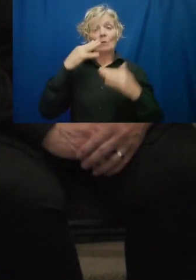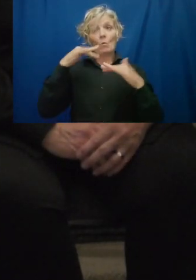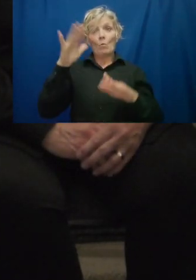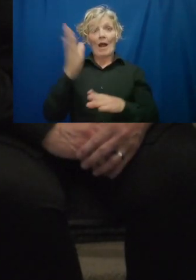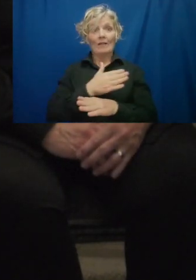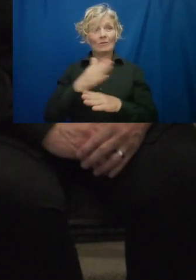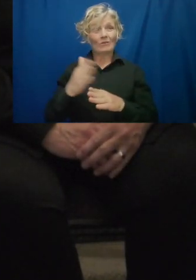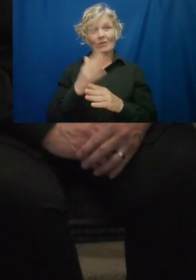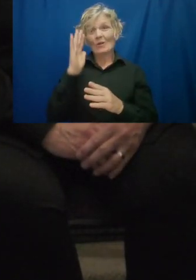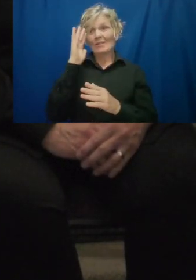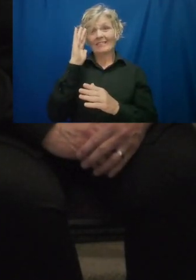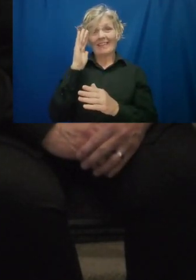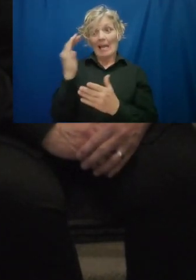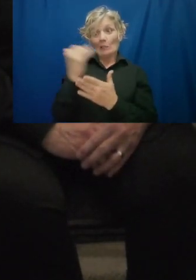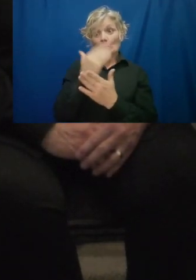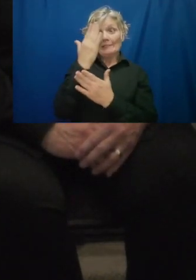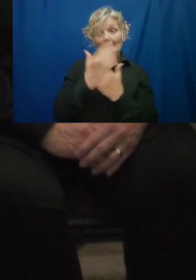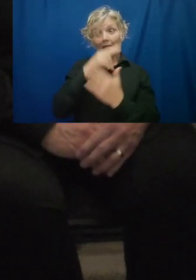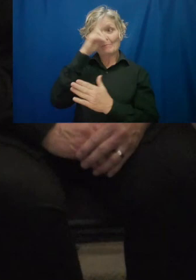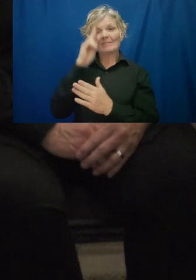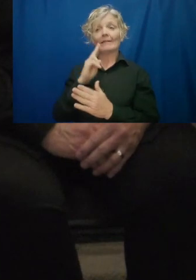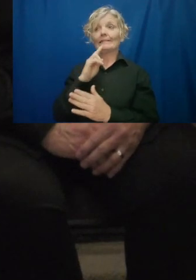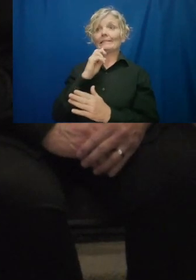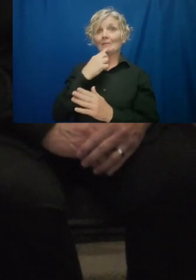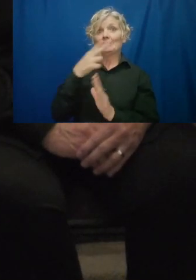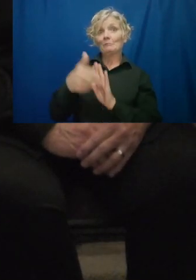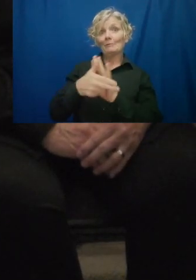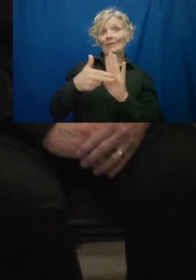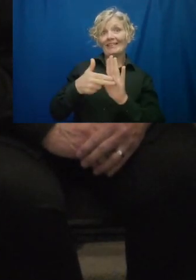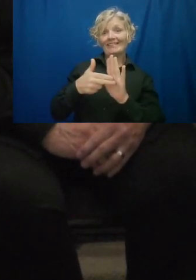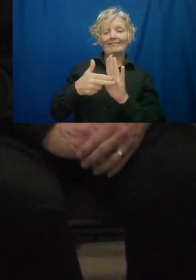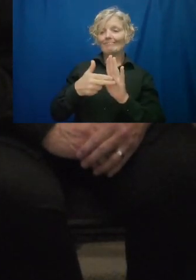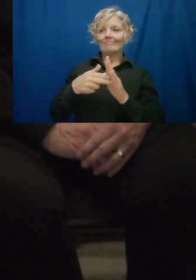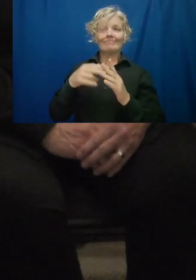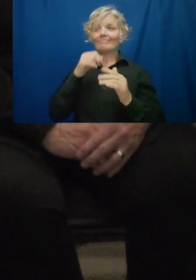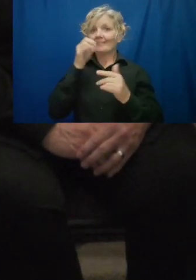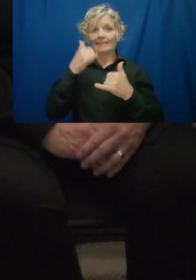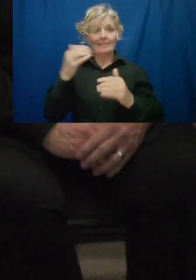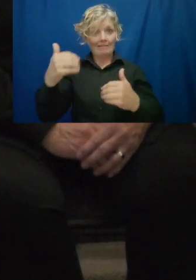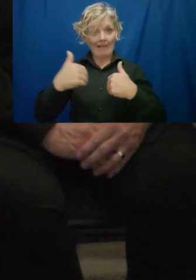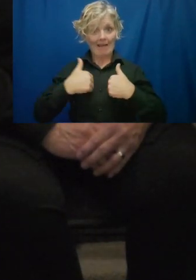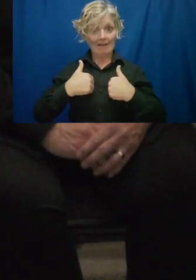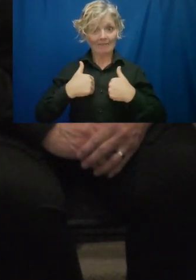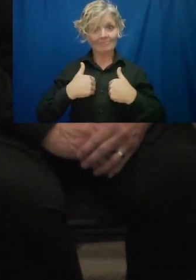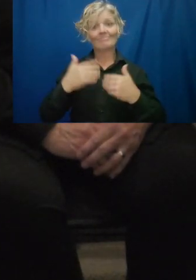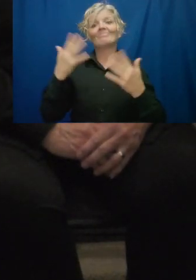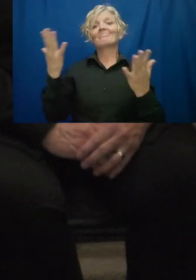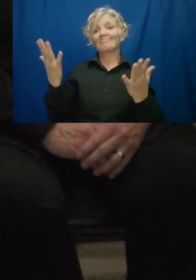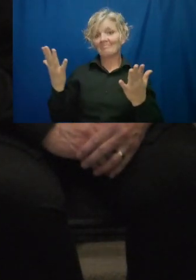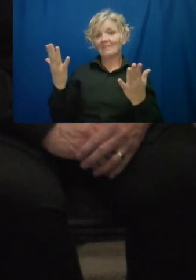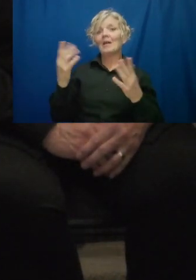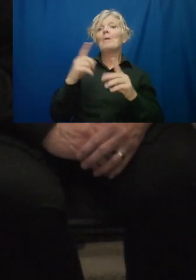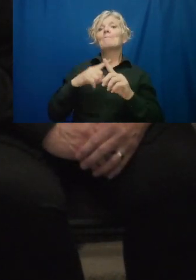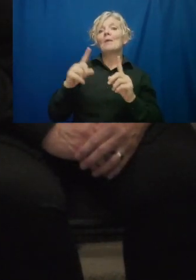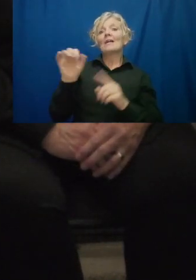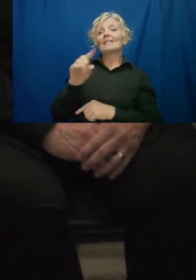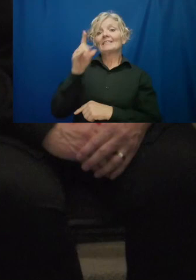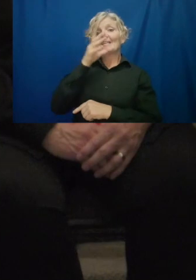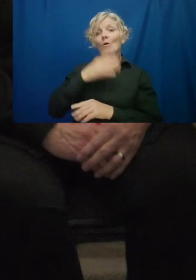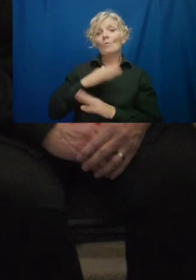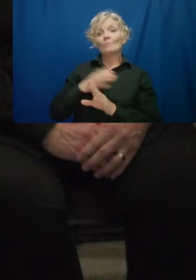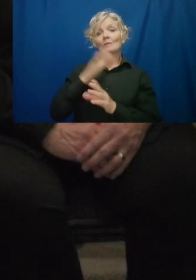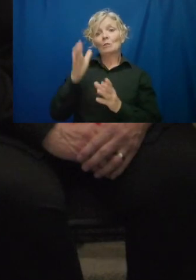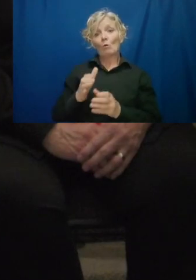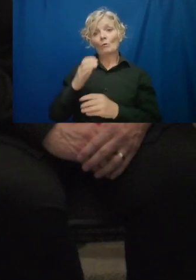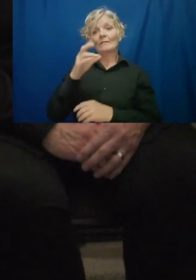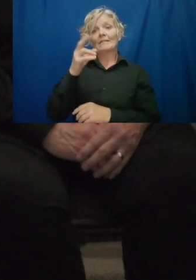quote. It is a great loss to the archives of music history that these raucous songs that apparently earned some sisters